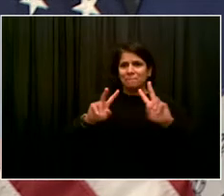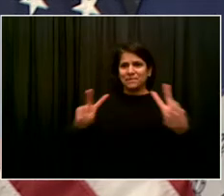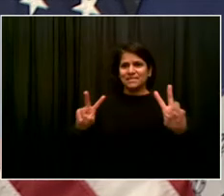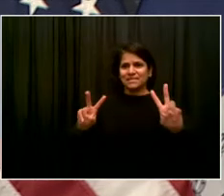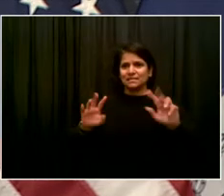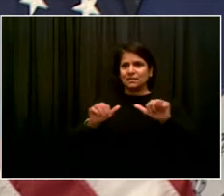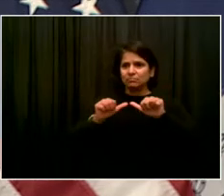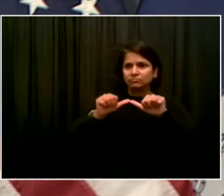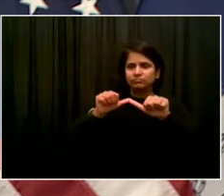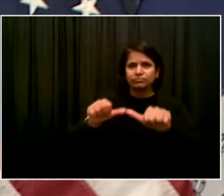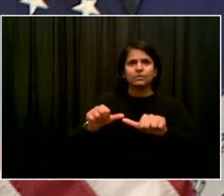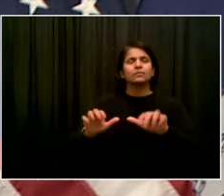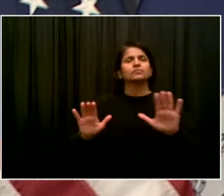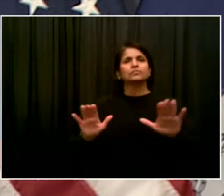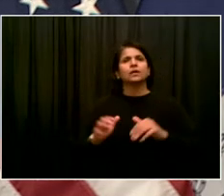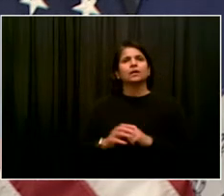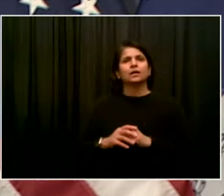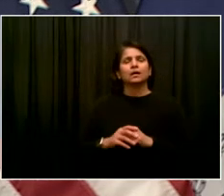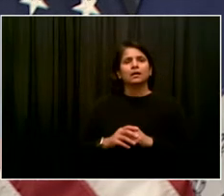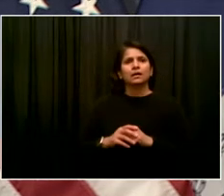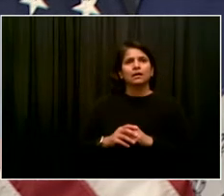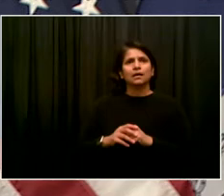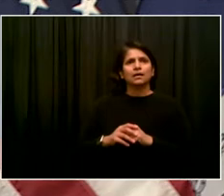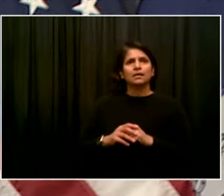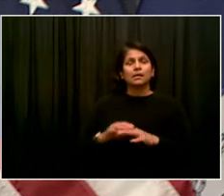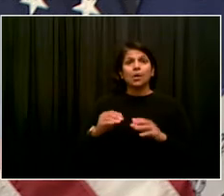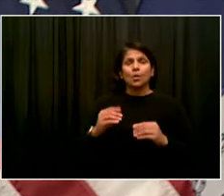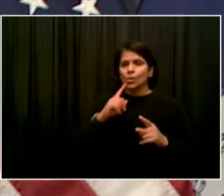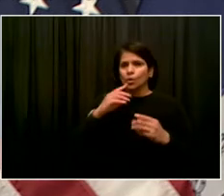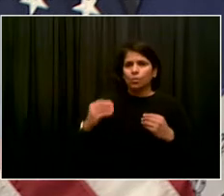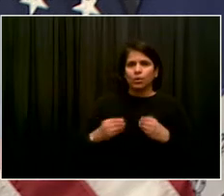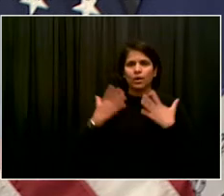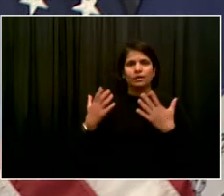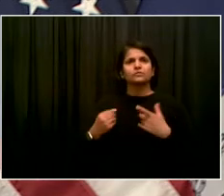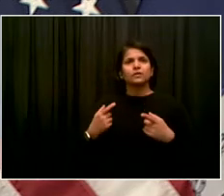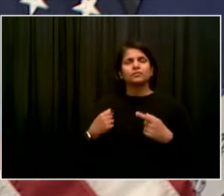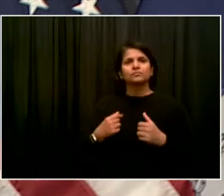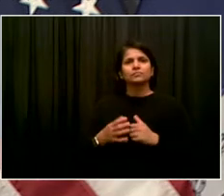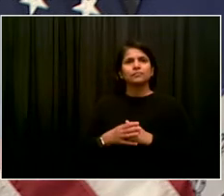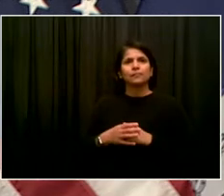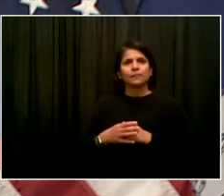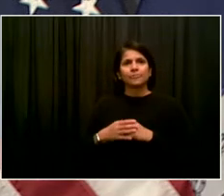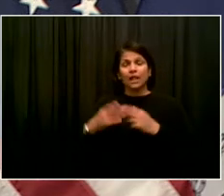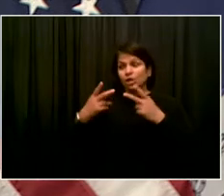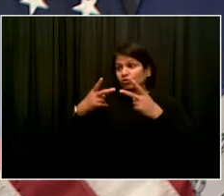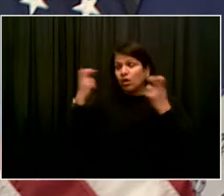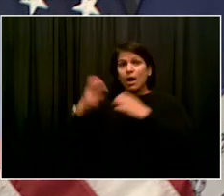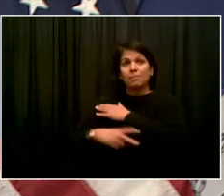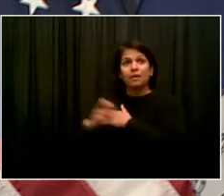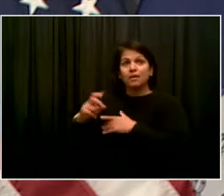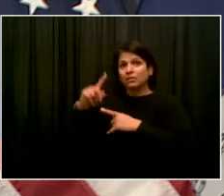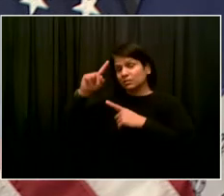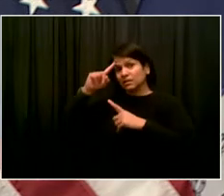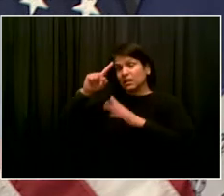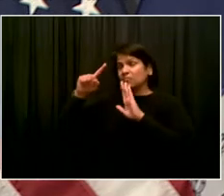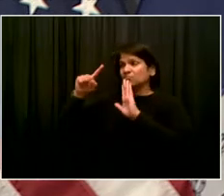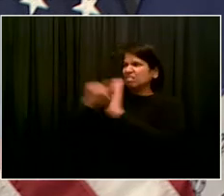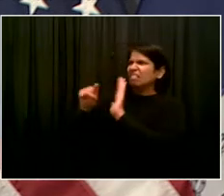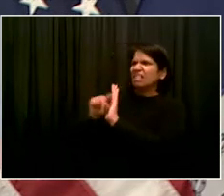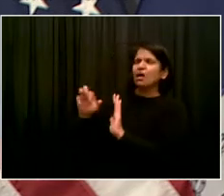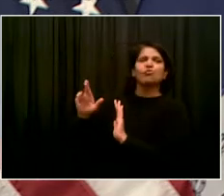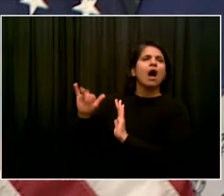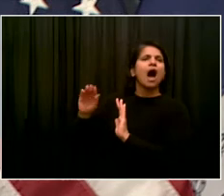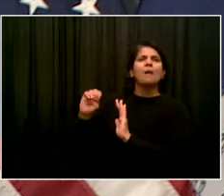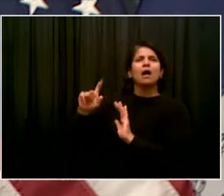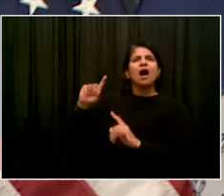was just incredible. I mean, it's so often to get pessimistic when it comes to crime, when it comes to government in general. You know, a lot of people don't really